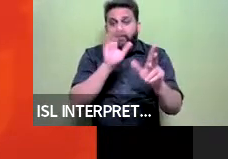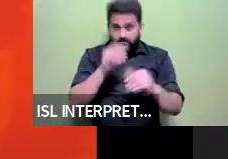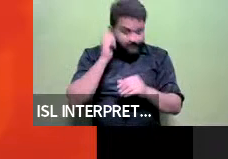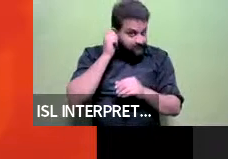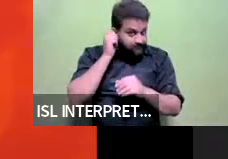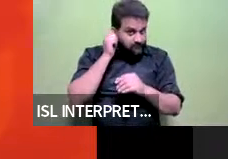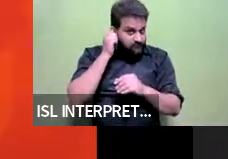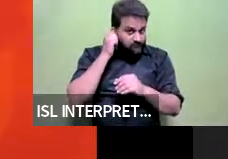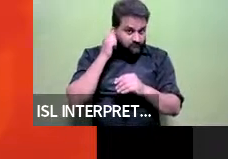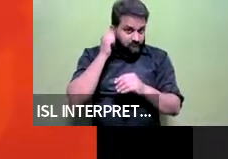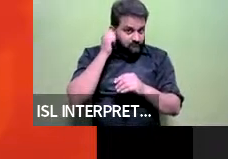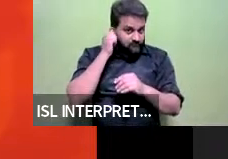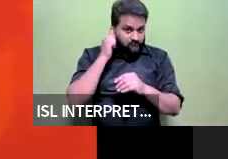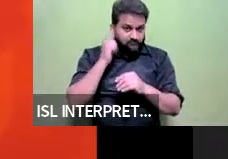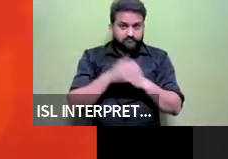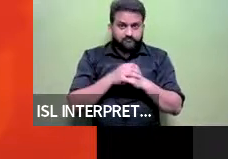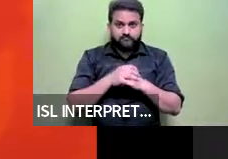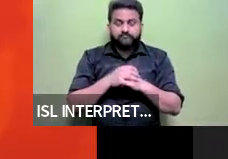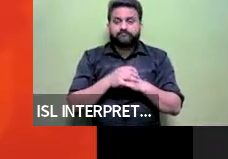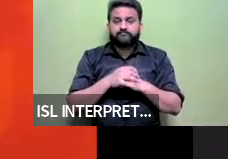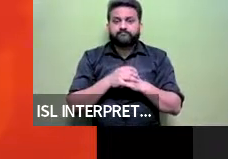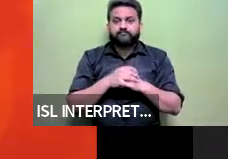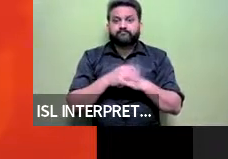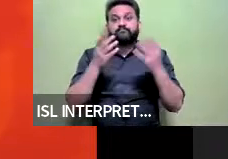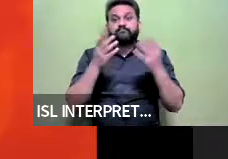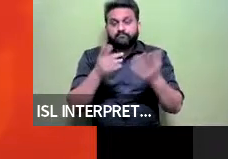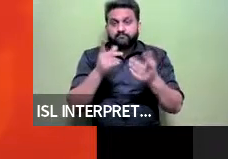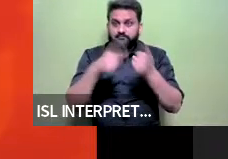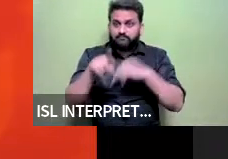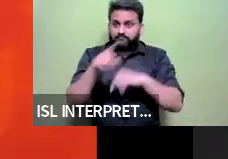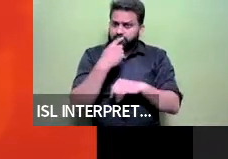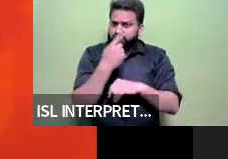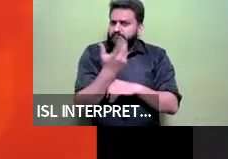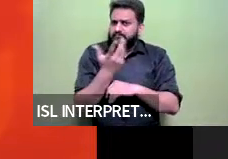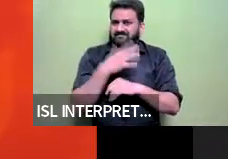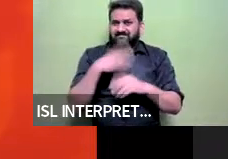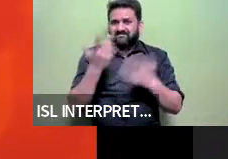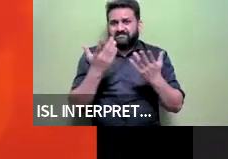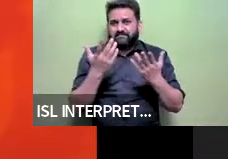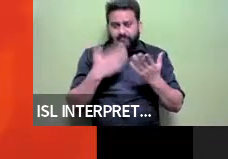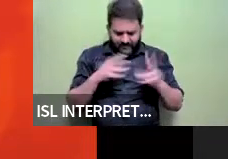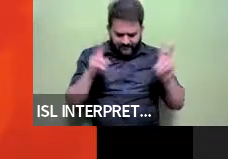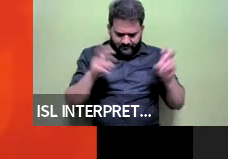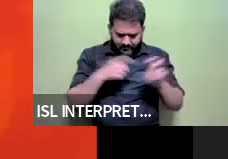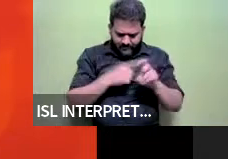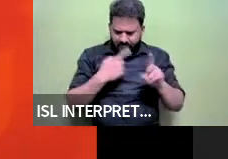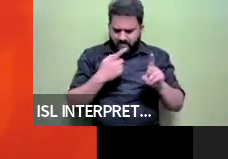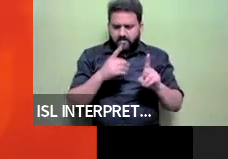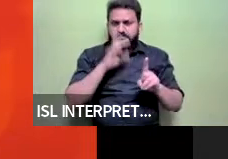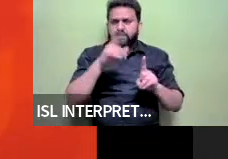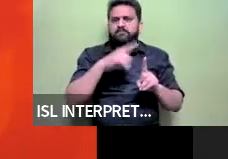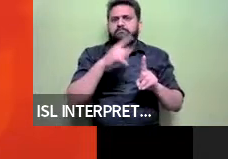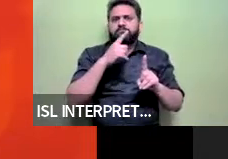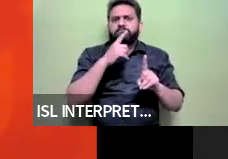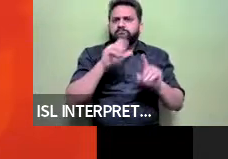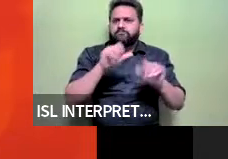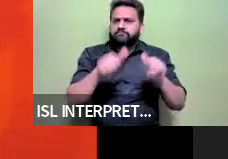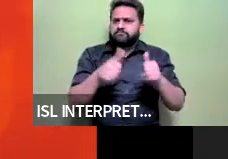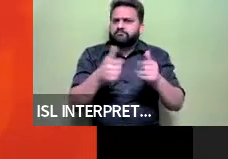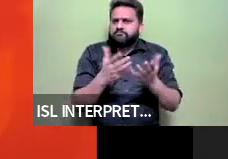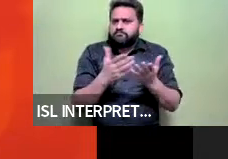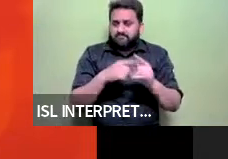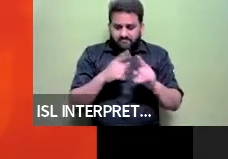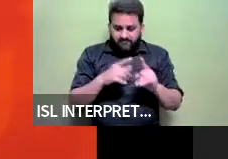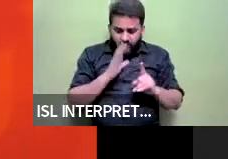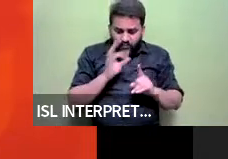precedence concept doesn't apply in arbitration. So you can say that, of course, it's not binding, but it's very persuasive. And this is what